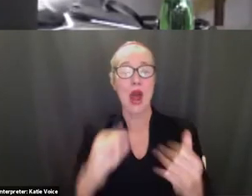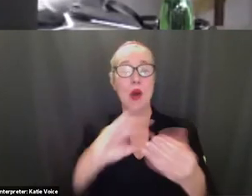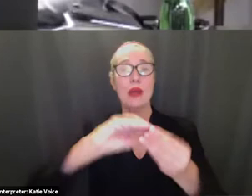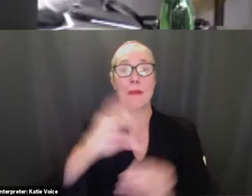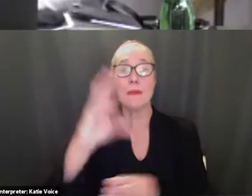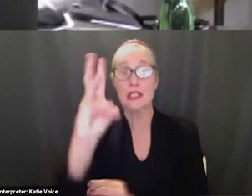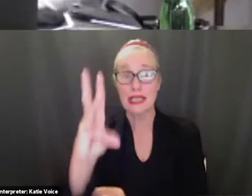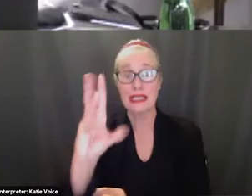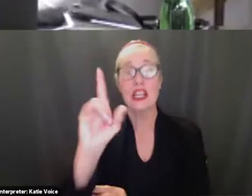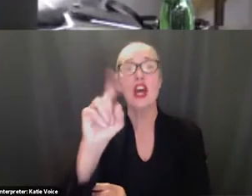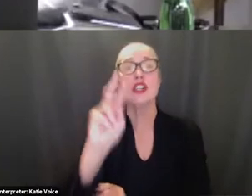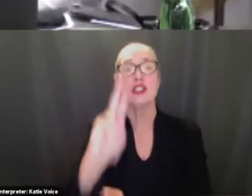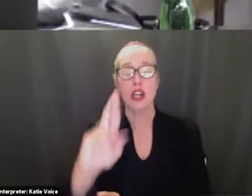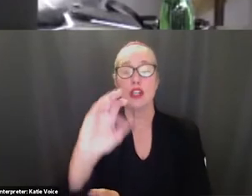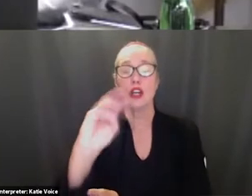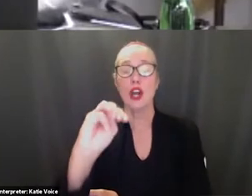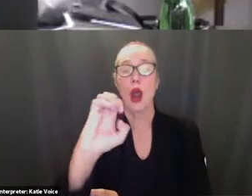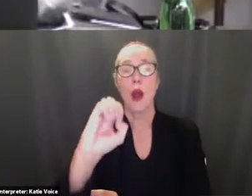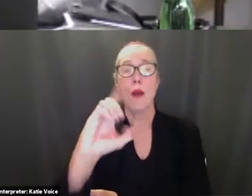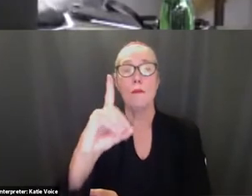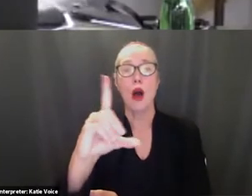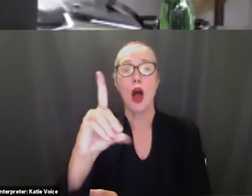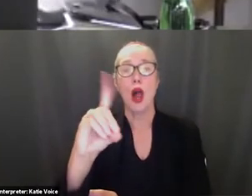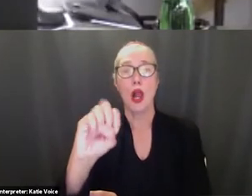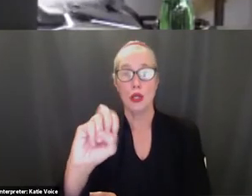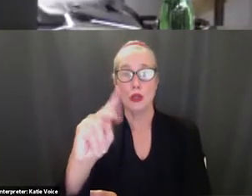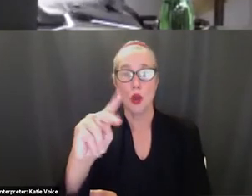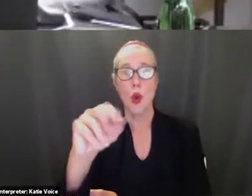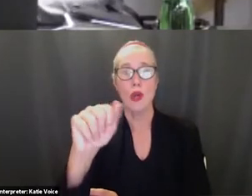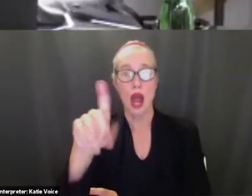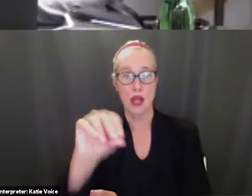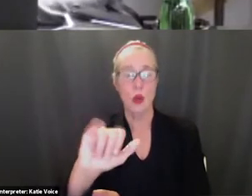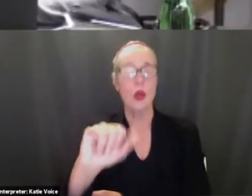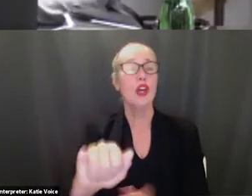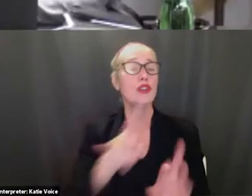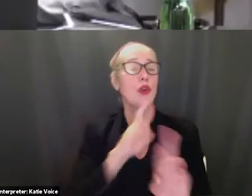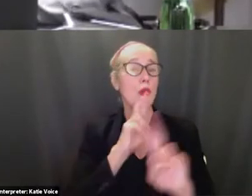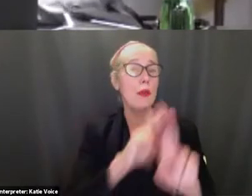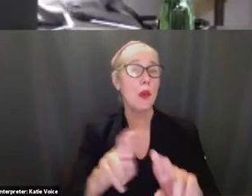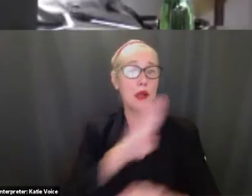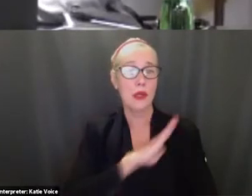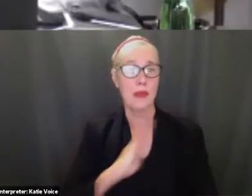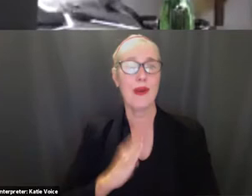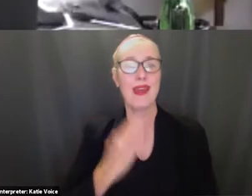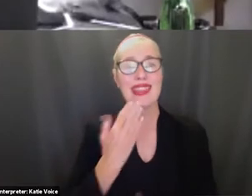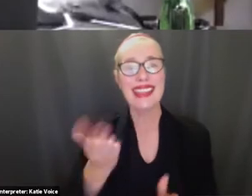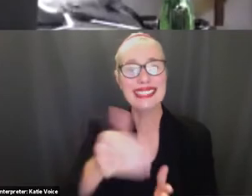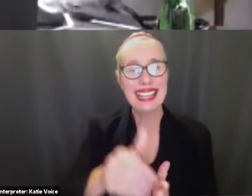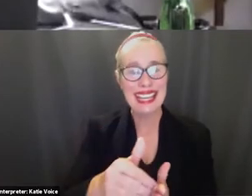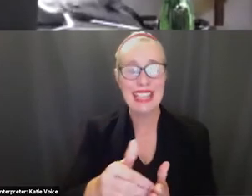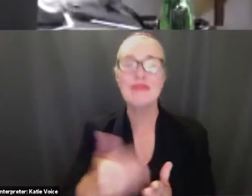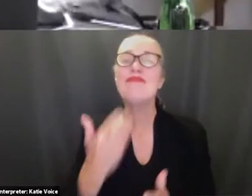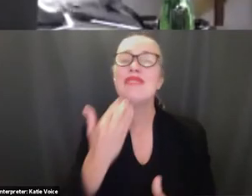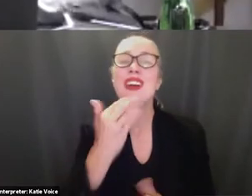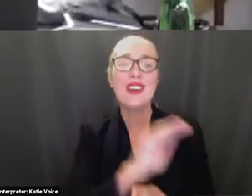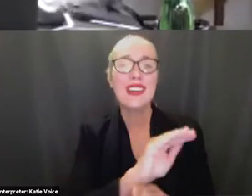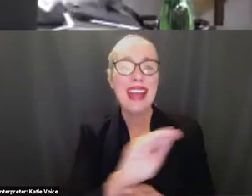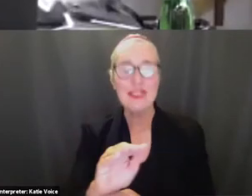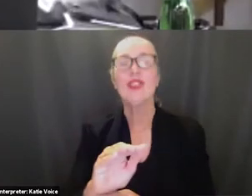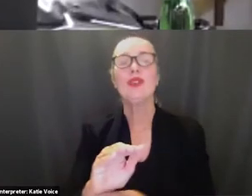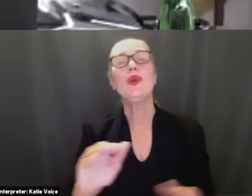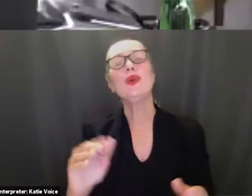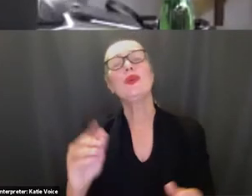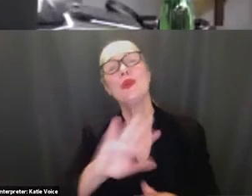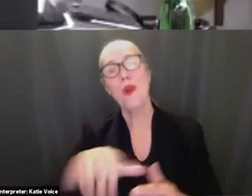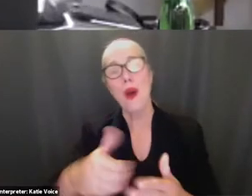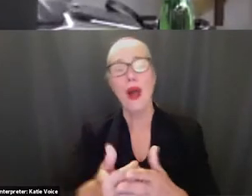maldonado your report to the board please thank you once again board president ford good afternoon board members staff and members of the